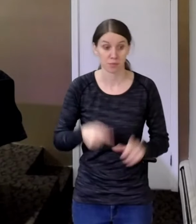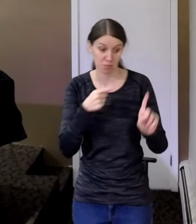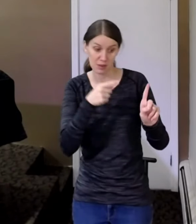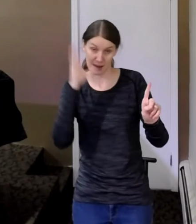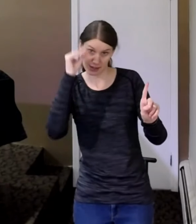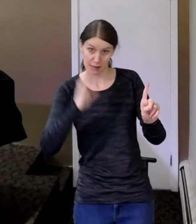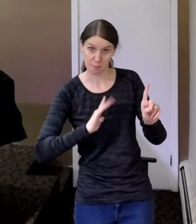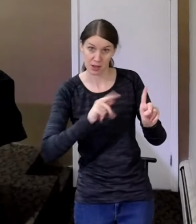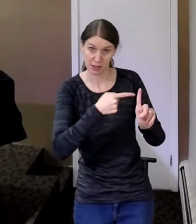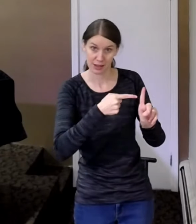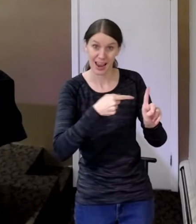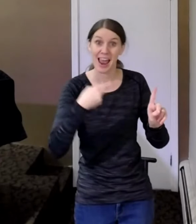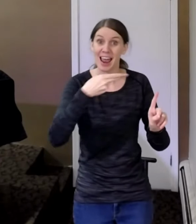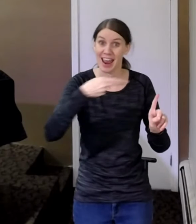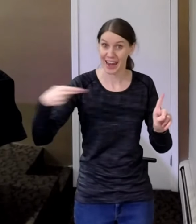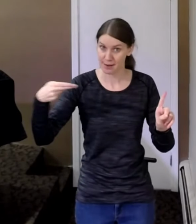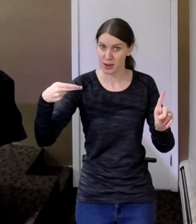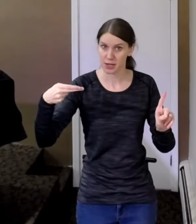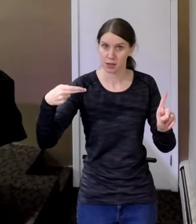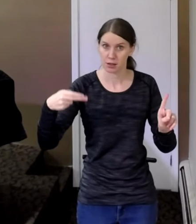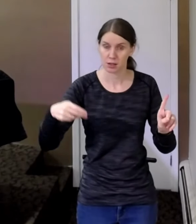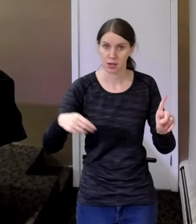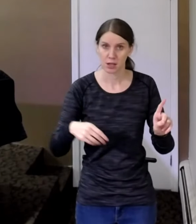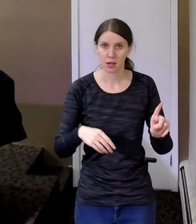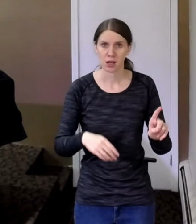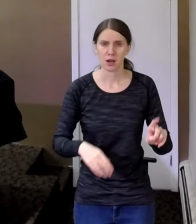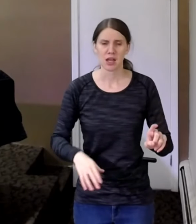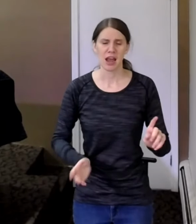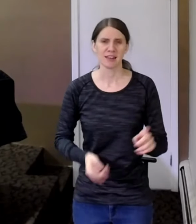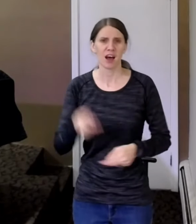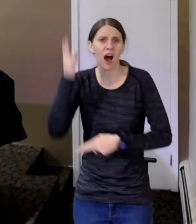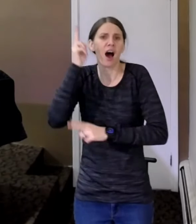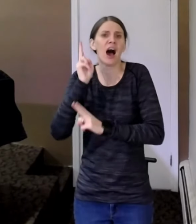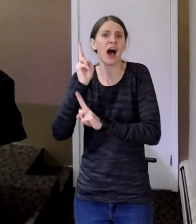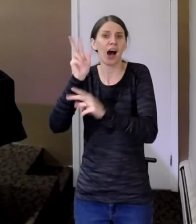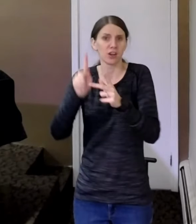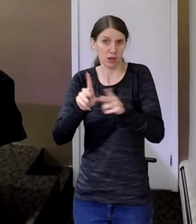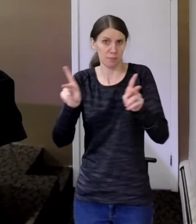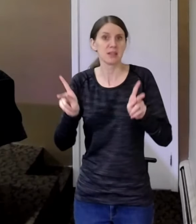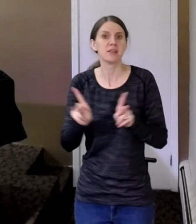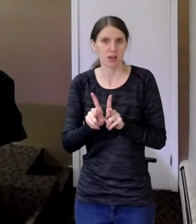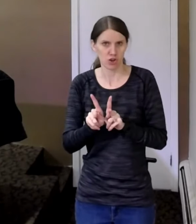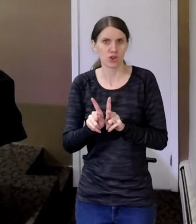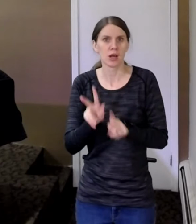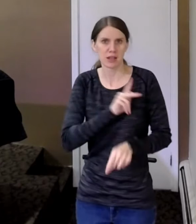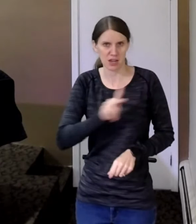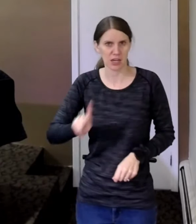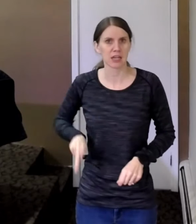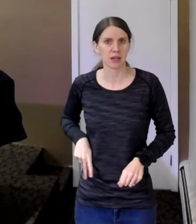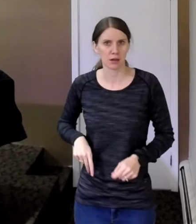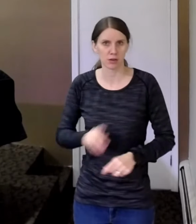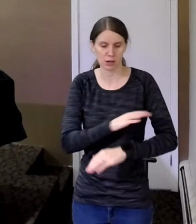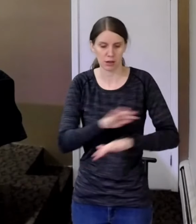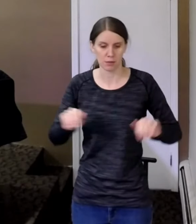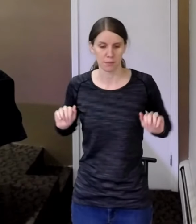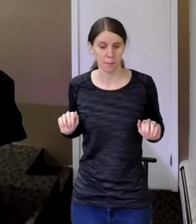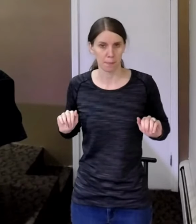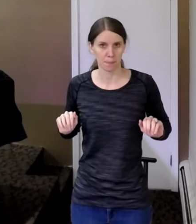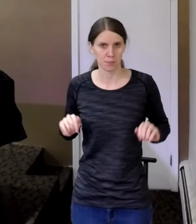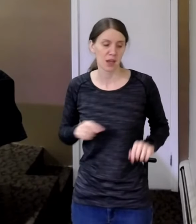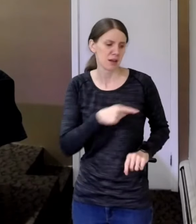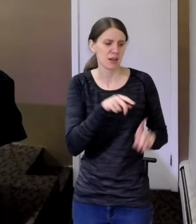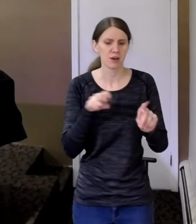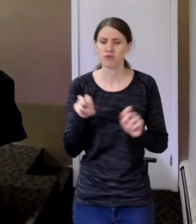man, Haman, who gets elevated to a higher position in the king's court. And as he's going